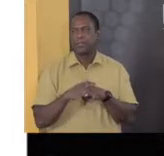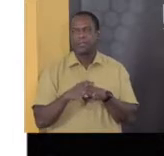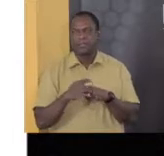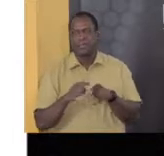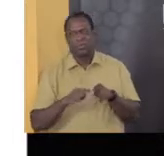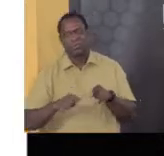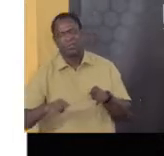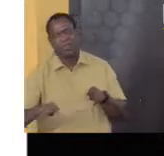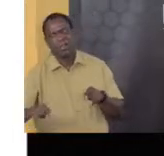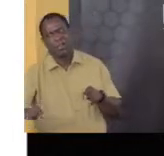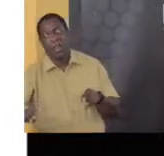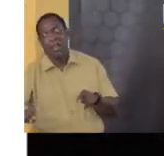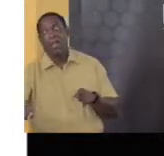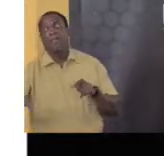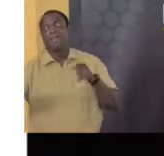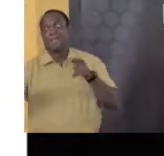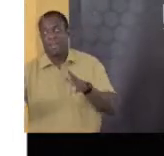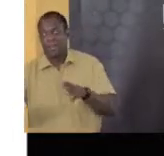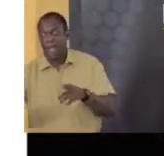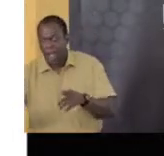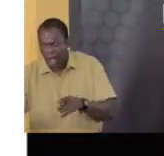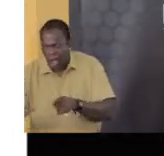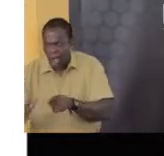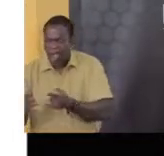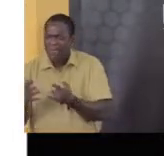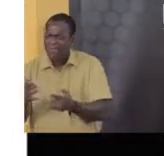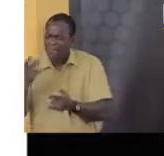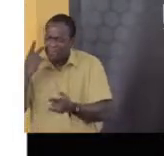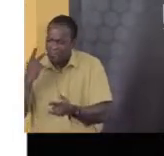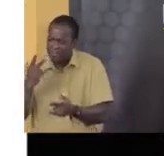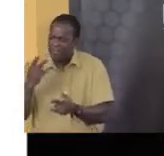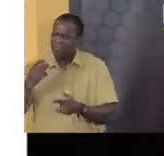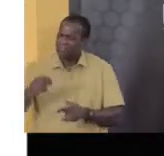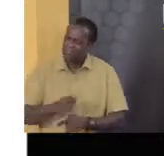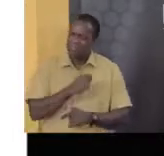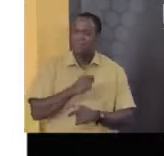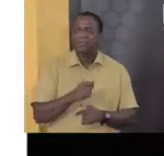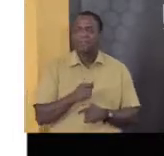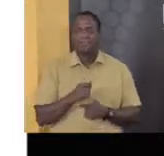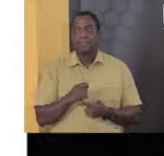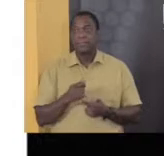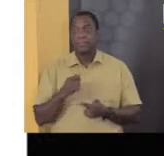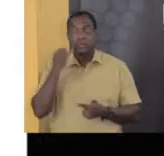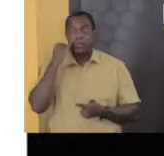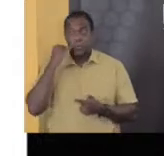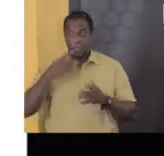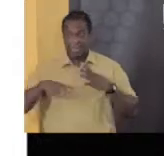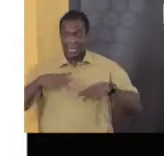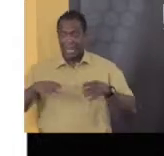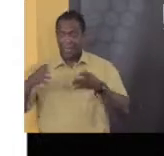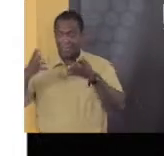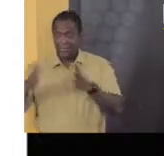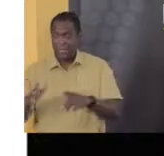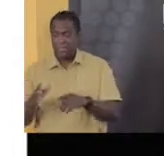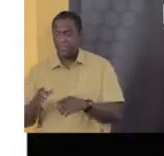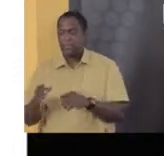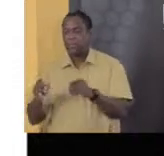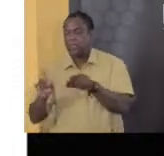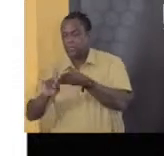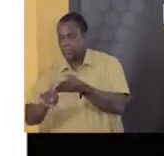before it gets to the end. Now, once it's finished, and there's things wrong, what happens?